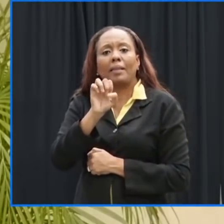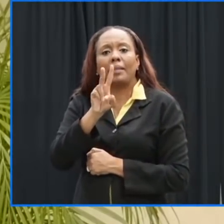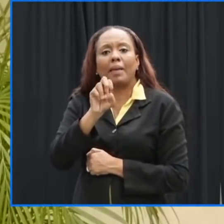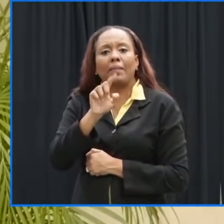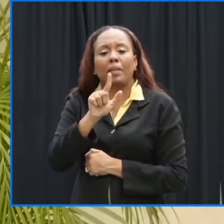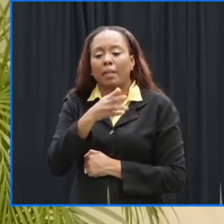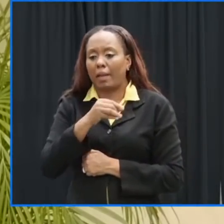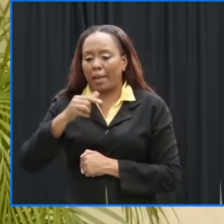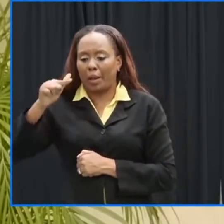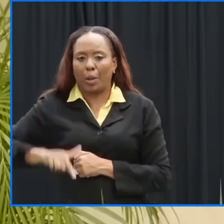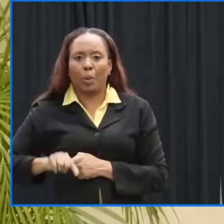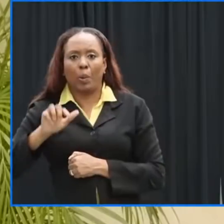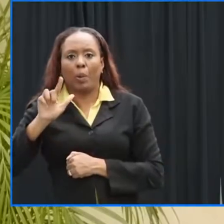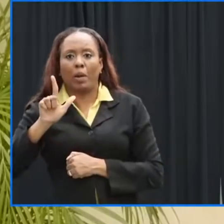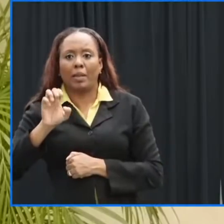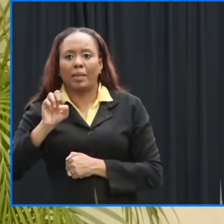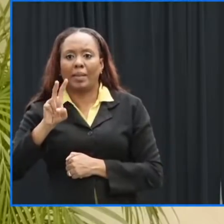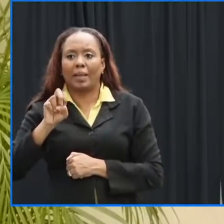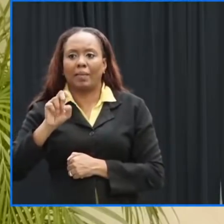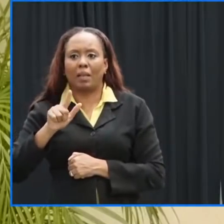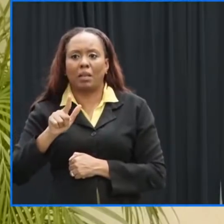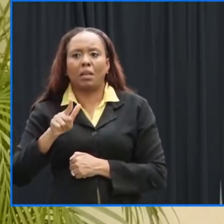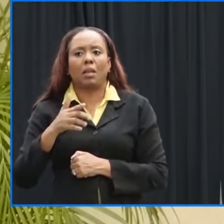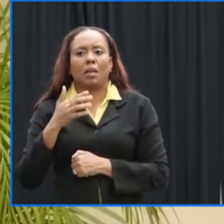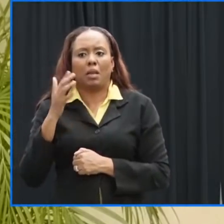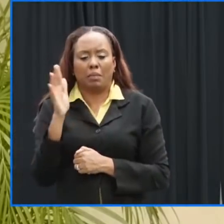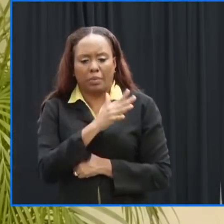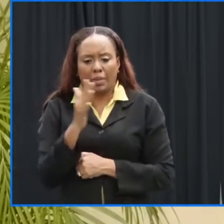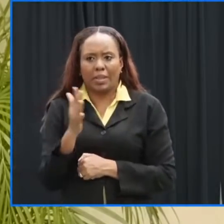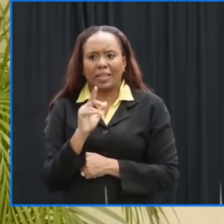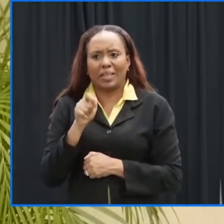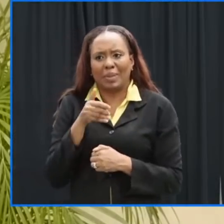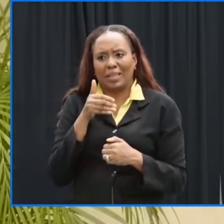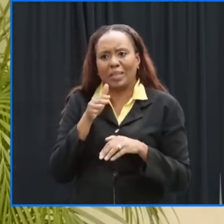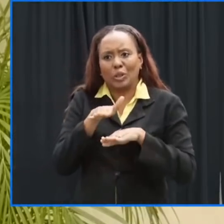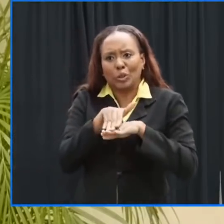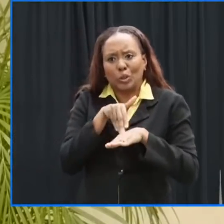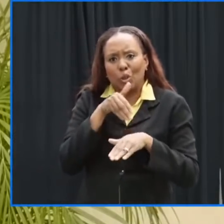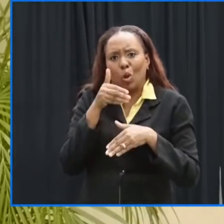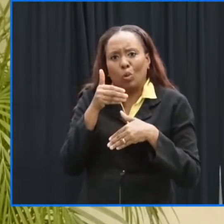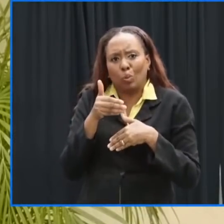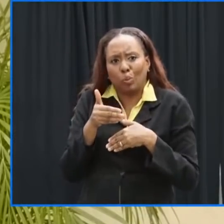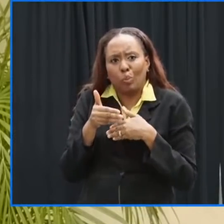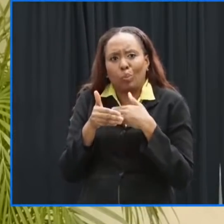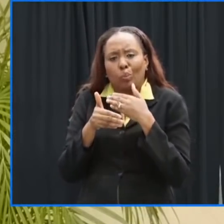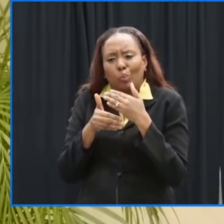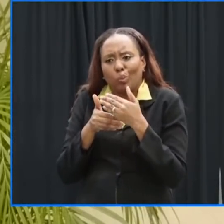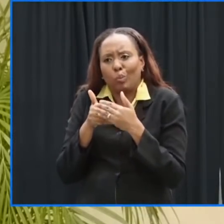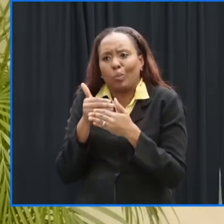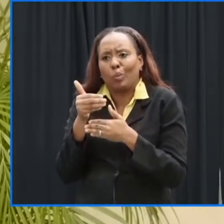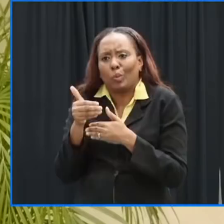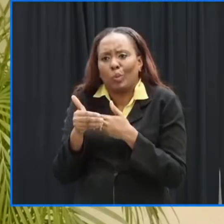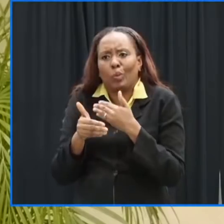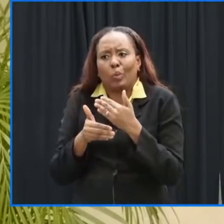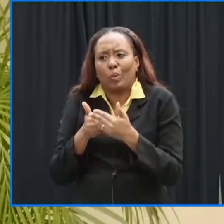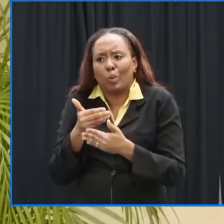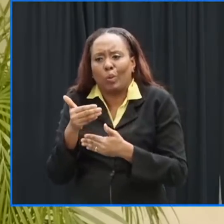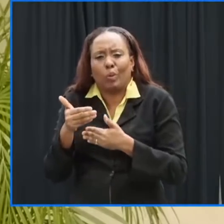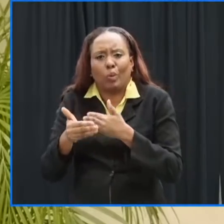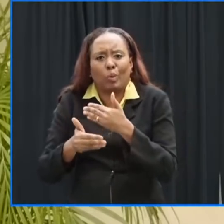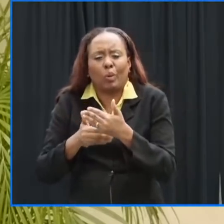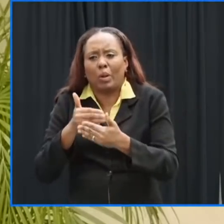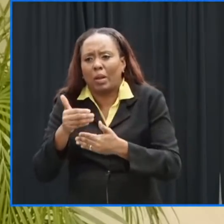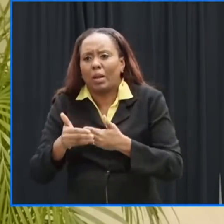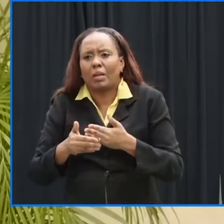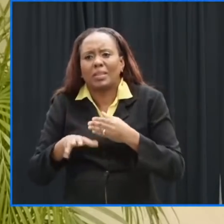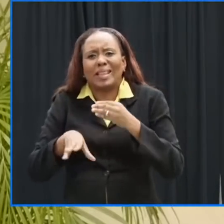intensification. And so intensification should be a very slow process, and that's what we've seen past 24 hours. It's just basically like adding on 5